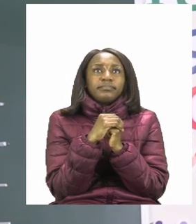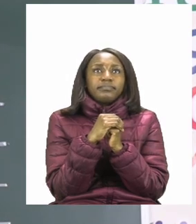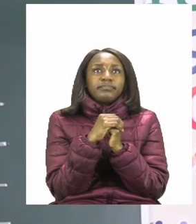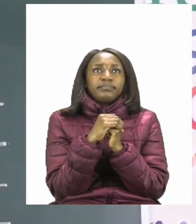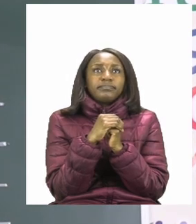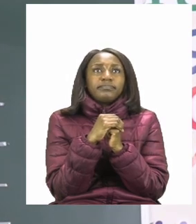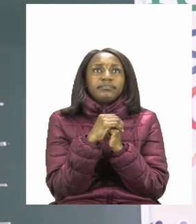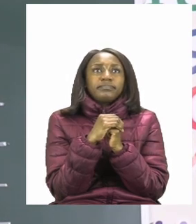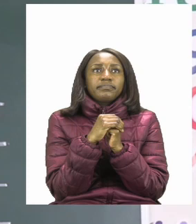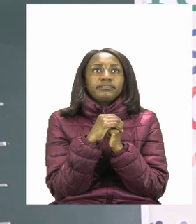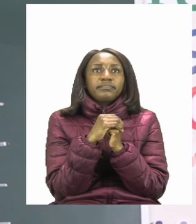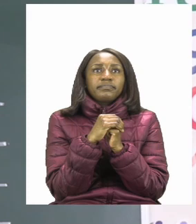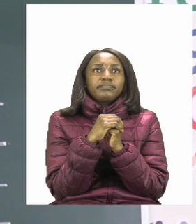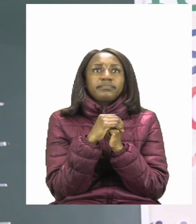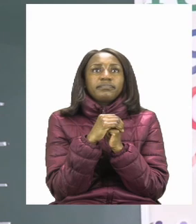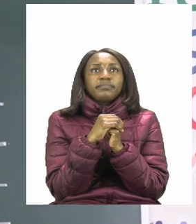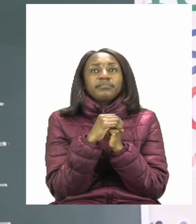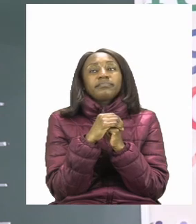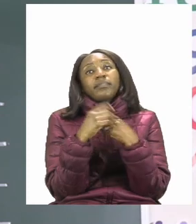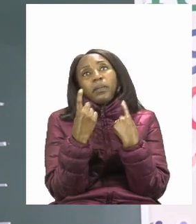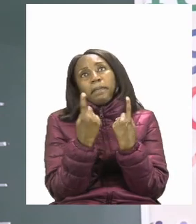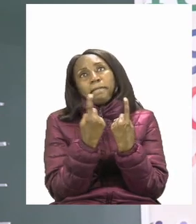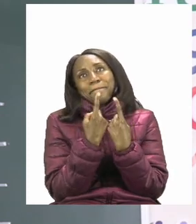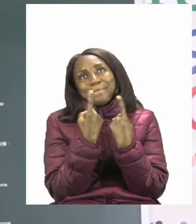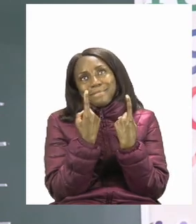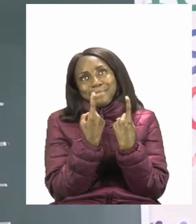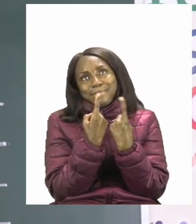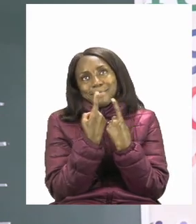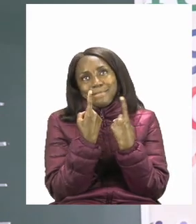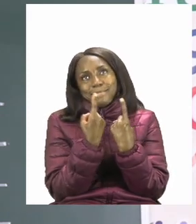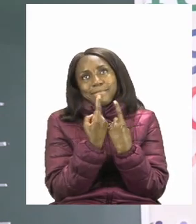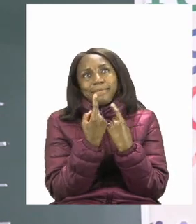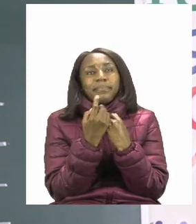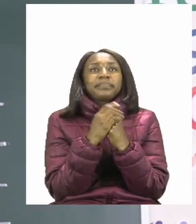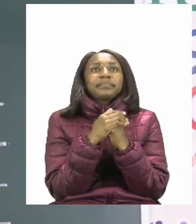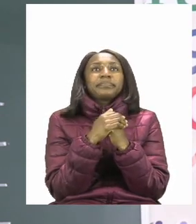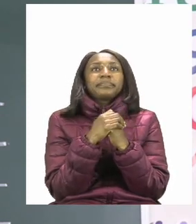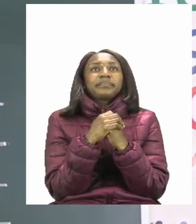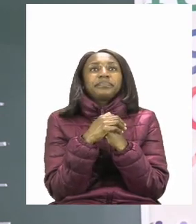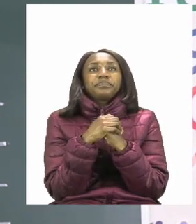bear was playing.